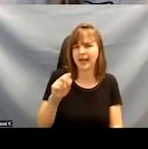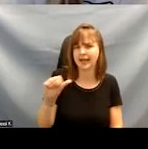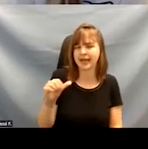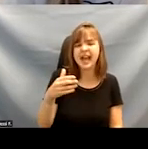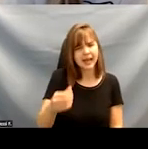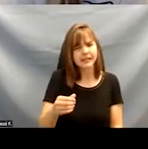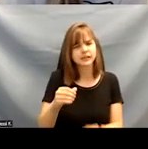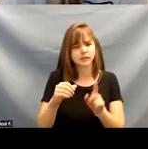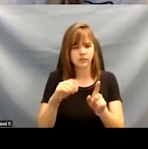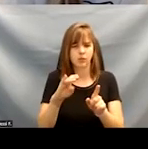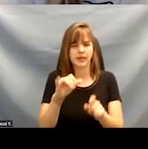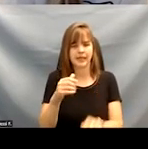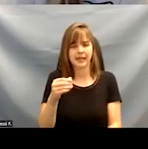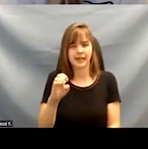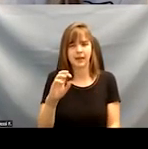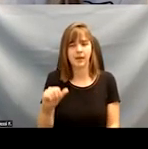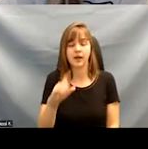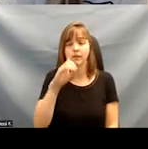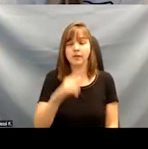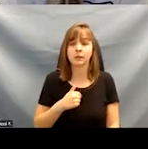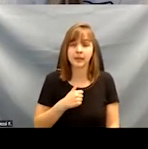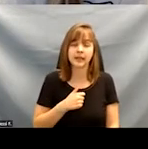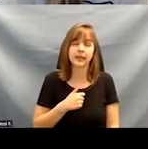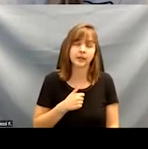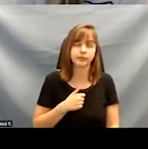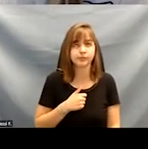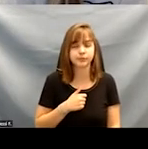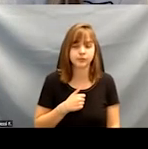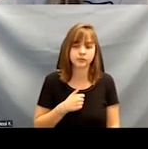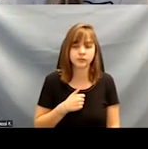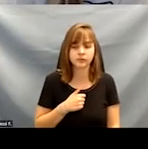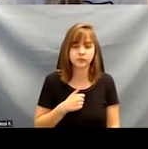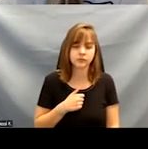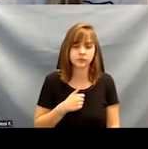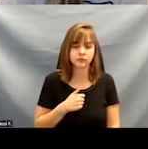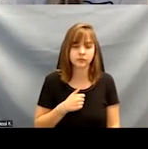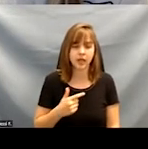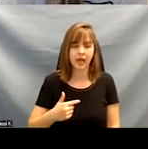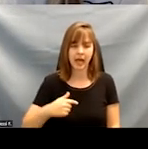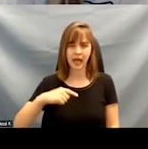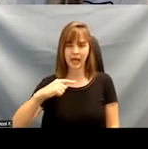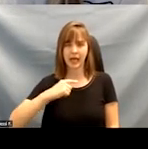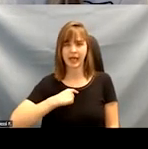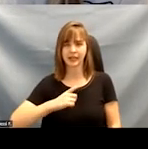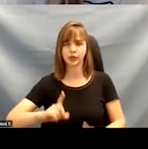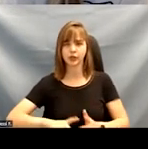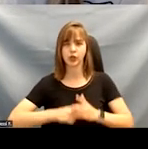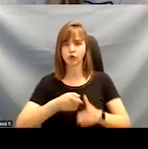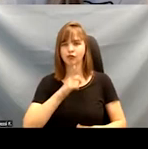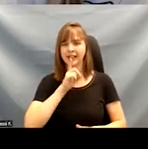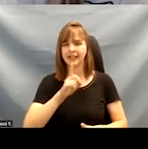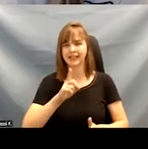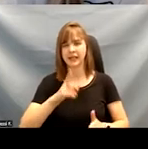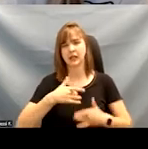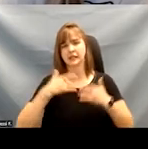said. And I think for me, just as somebody who went from very traditional corporate to